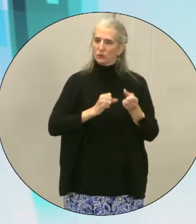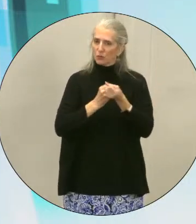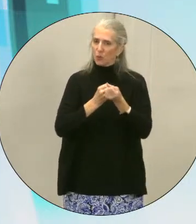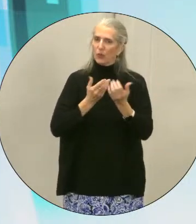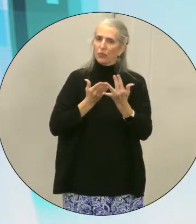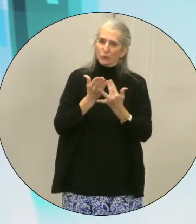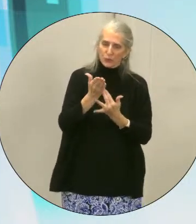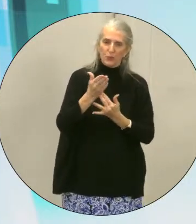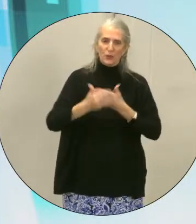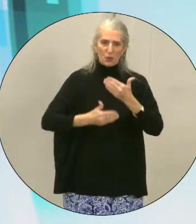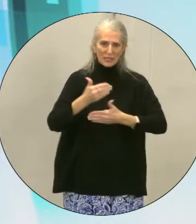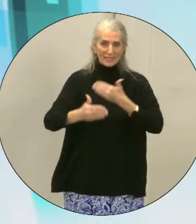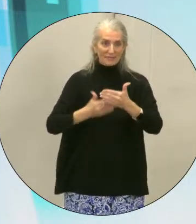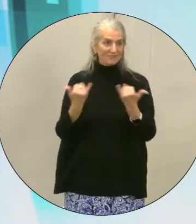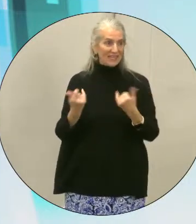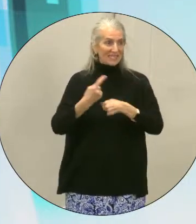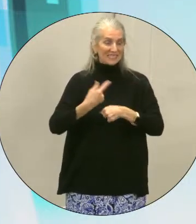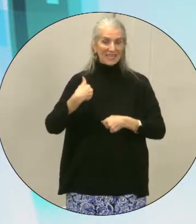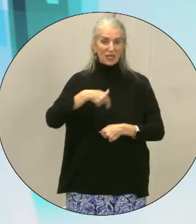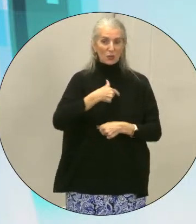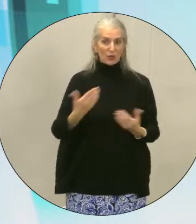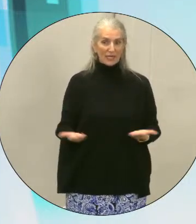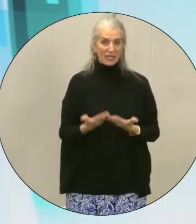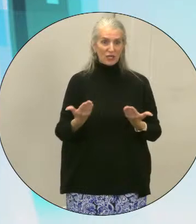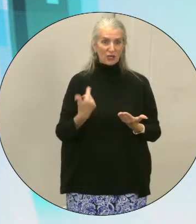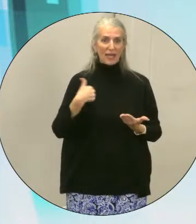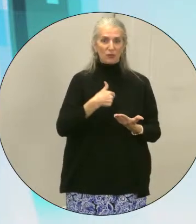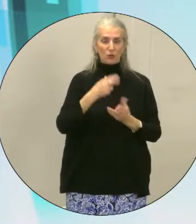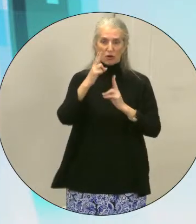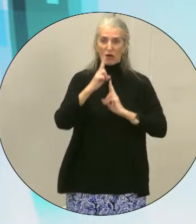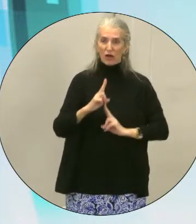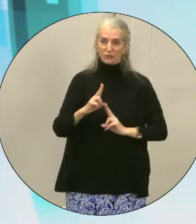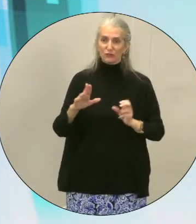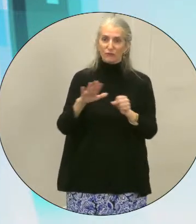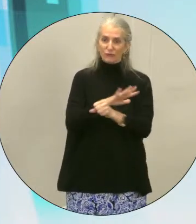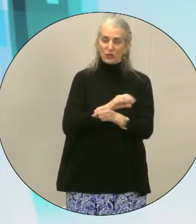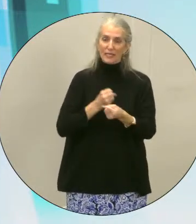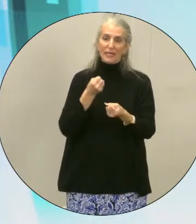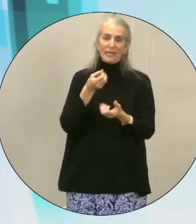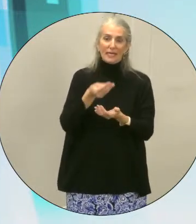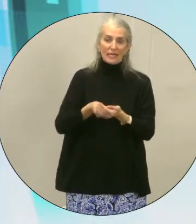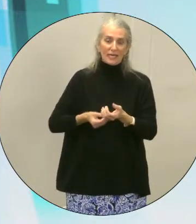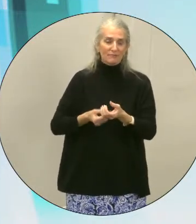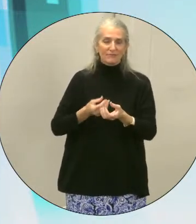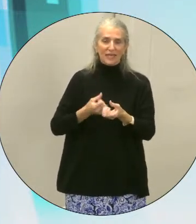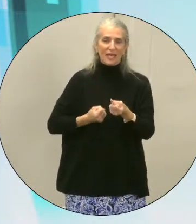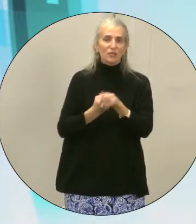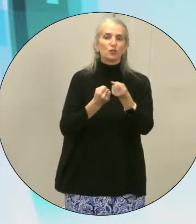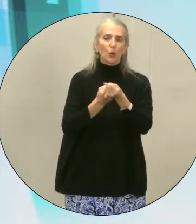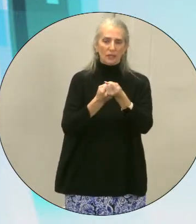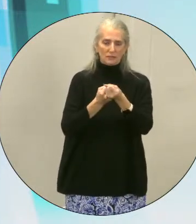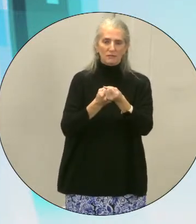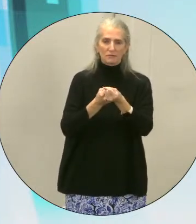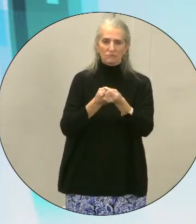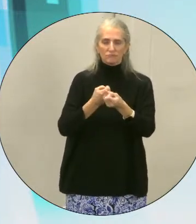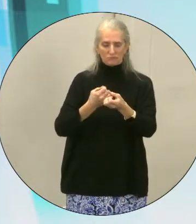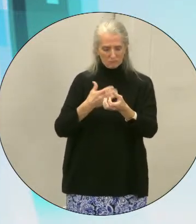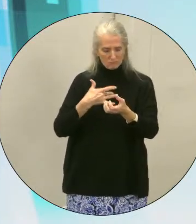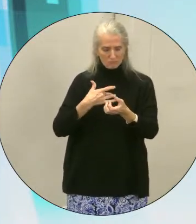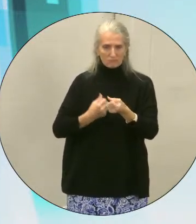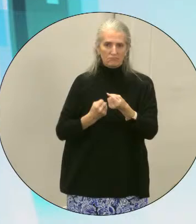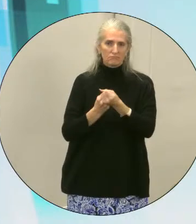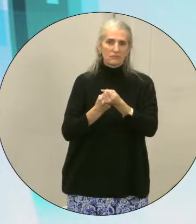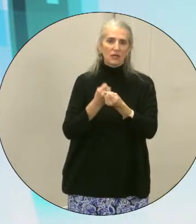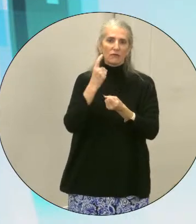process. Today, we are here and we are honored to fully endorse Ms. Joan Ebert as the next superintendent of Clark